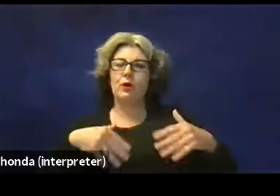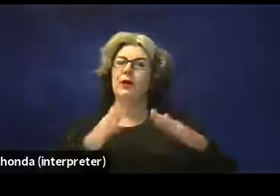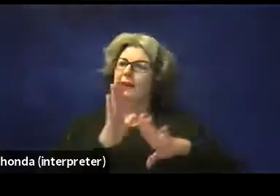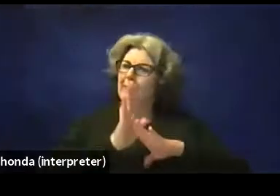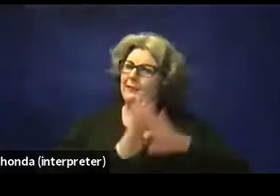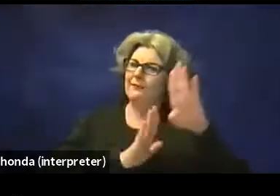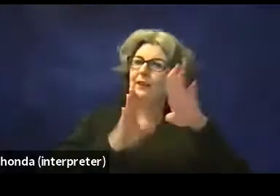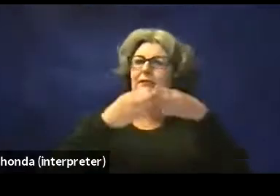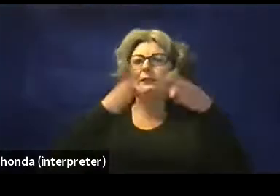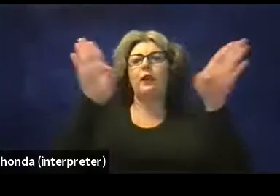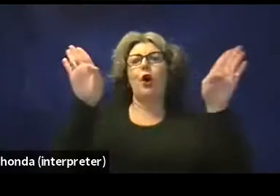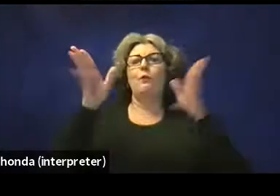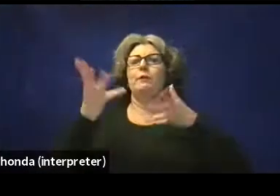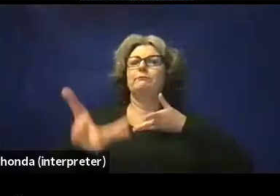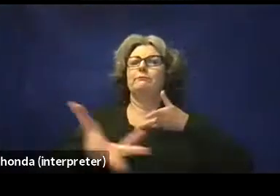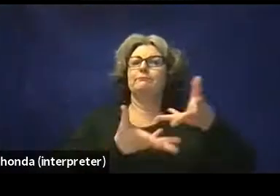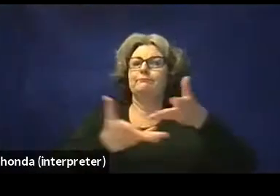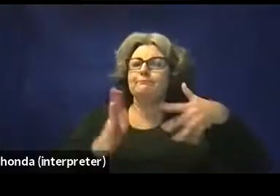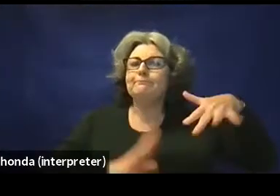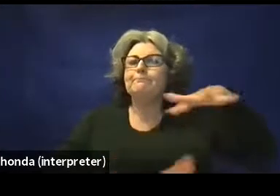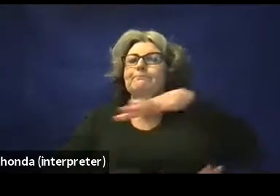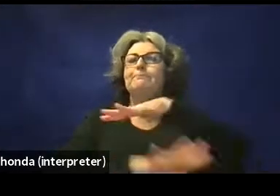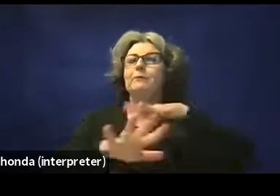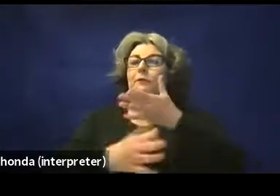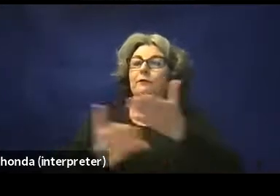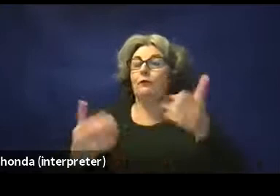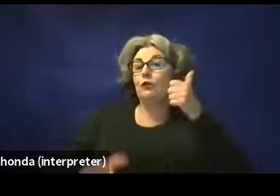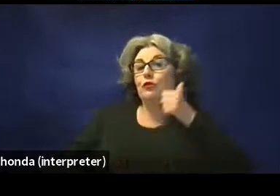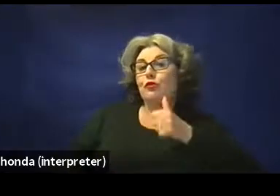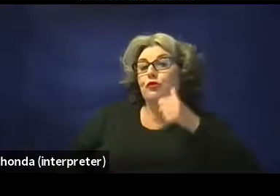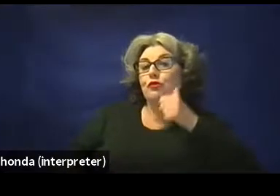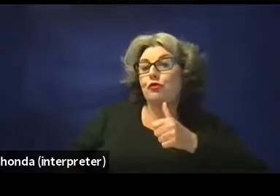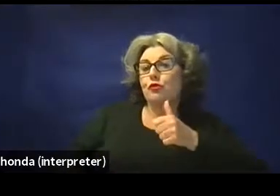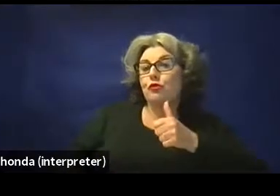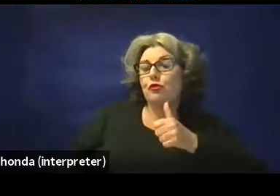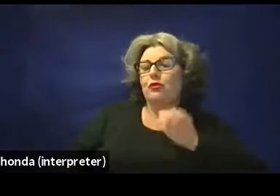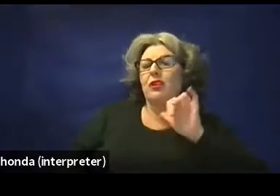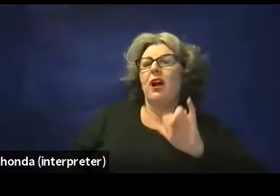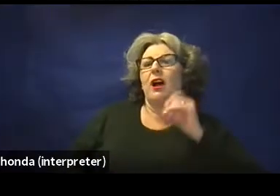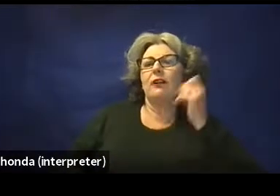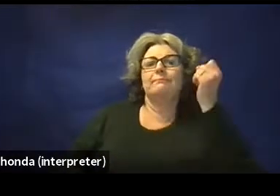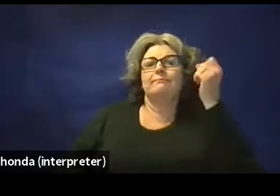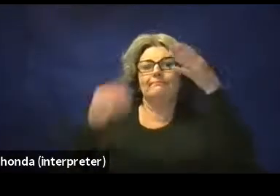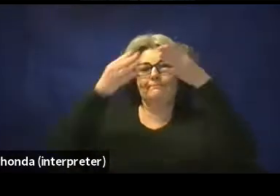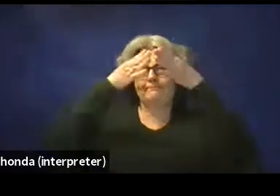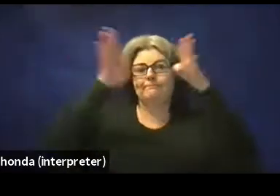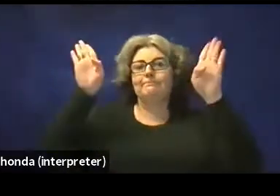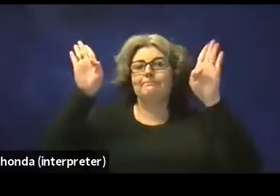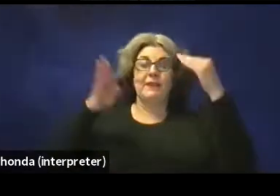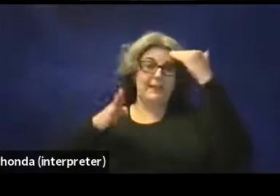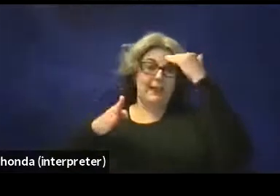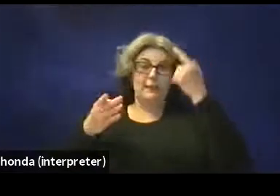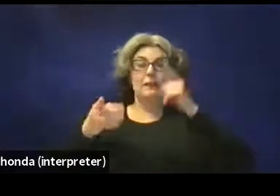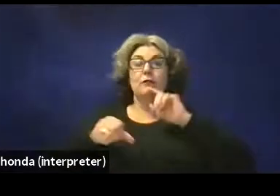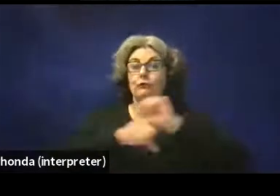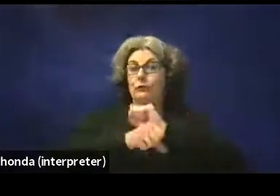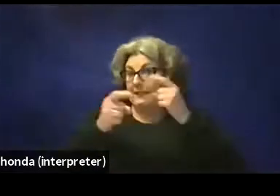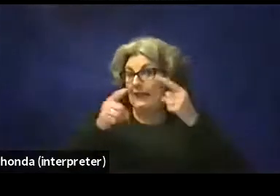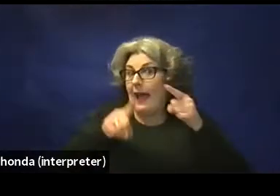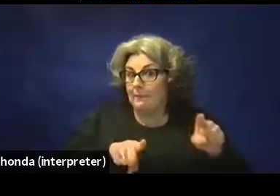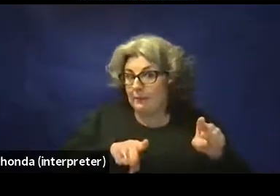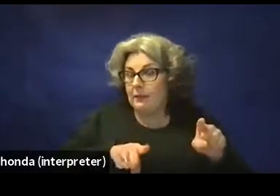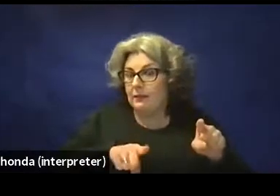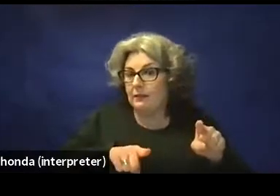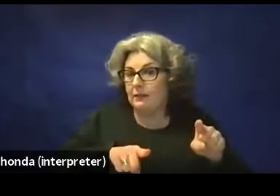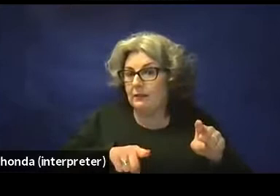an open atmosphere for them to put into perspective what they know is happening, and